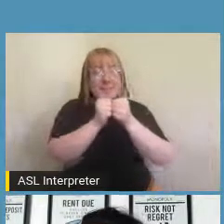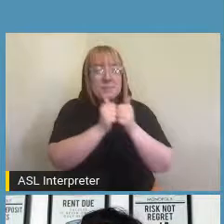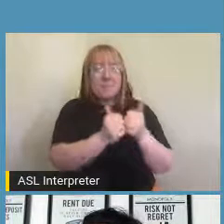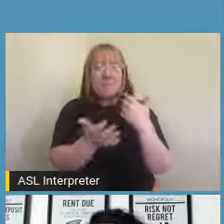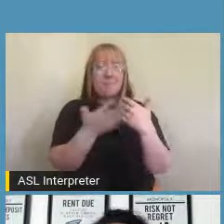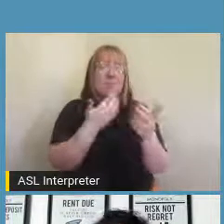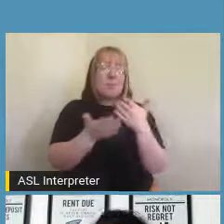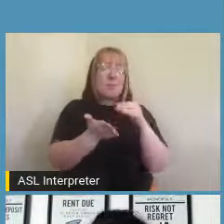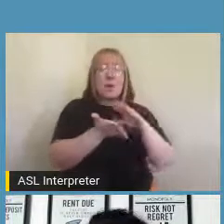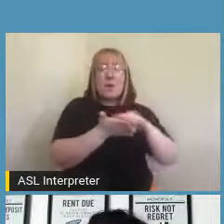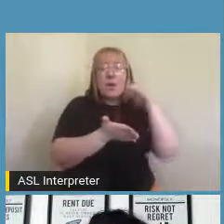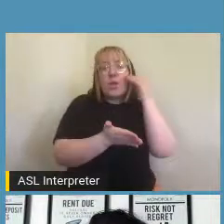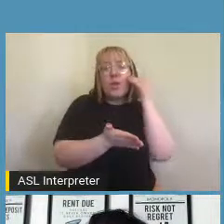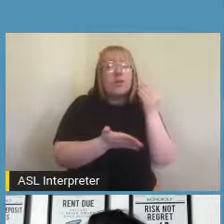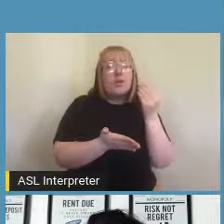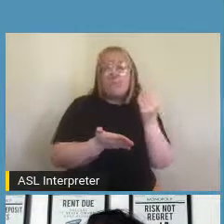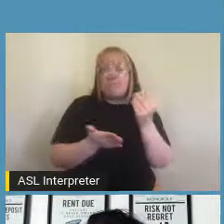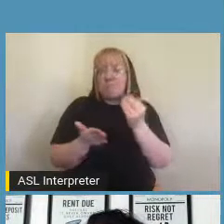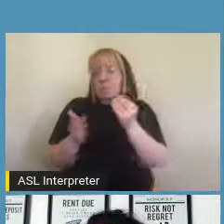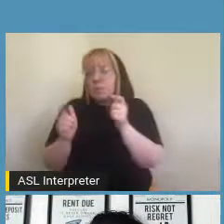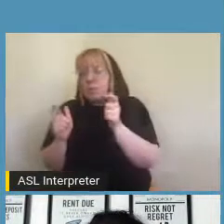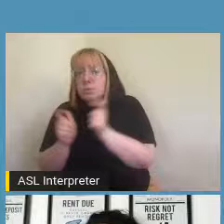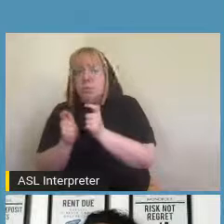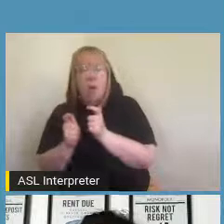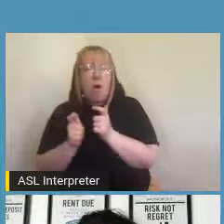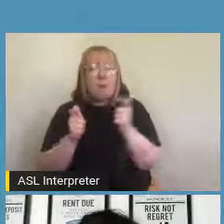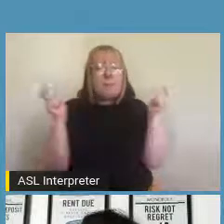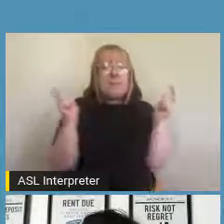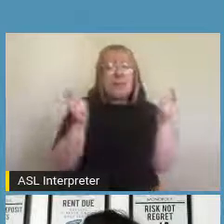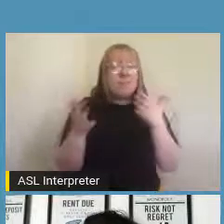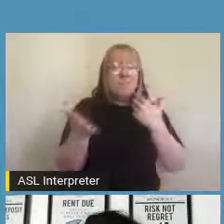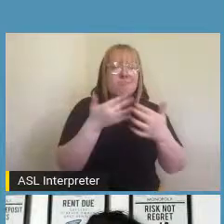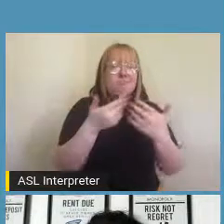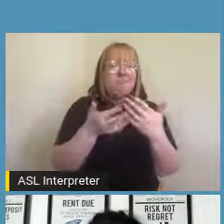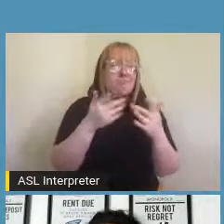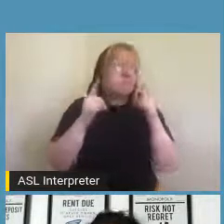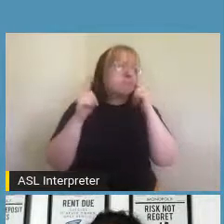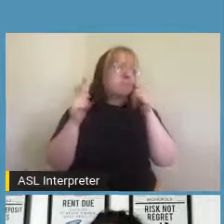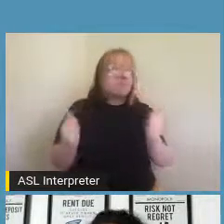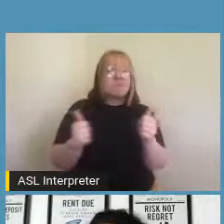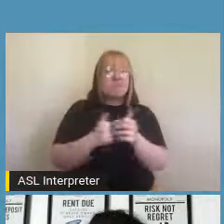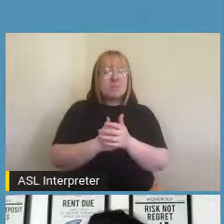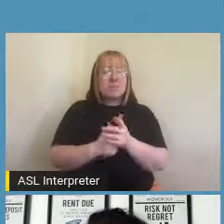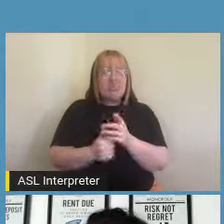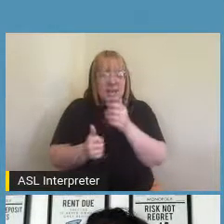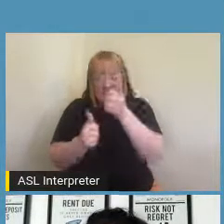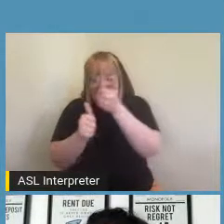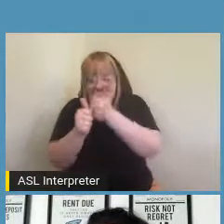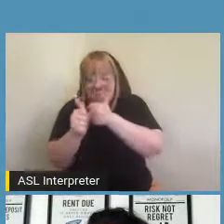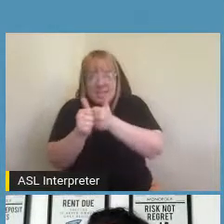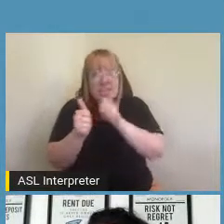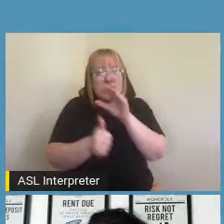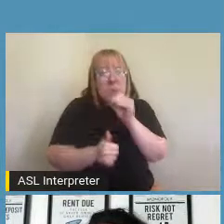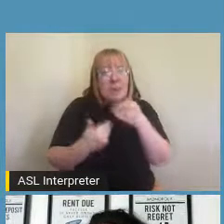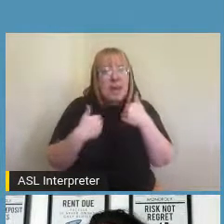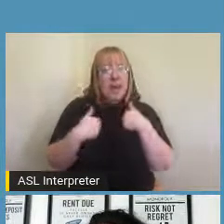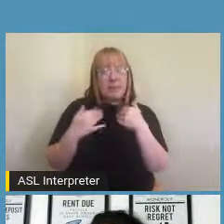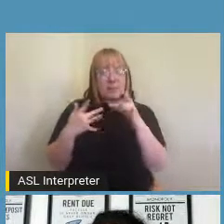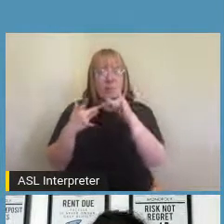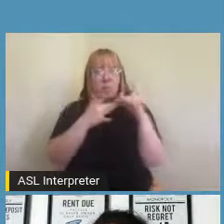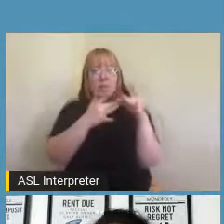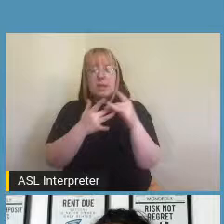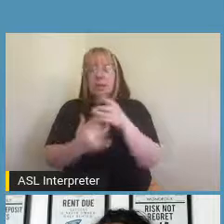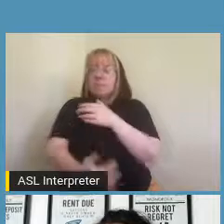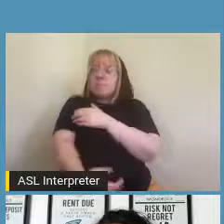how large or small, regardless of the industry, is that every organization has really unique and powerful stories to tell. And